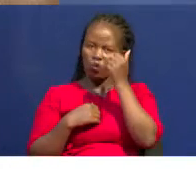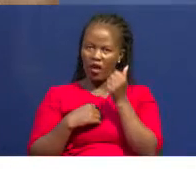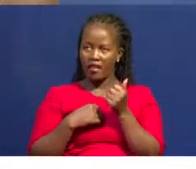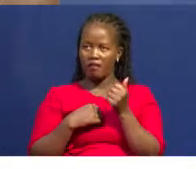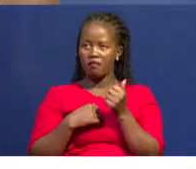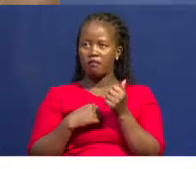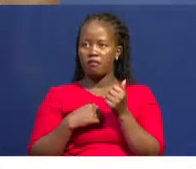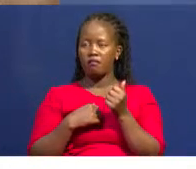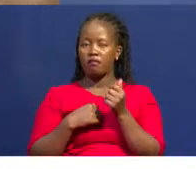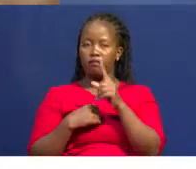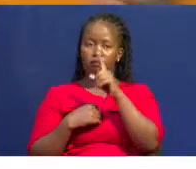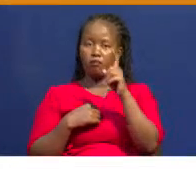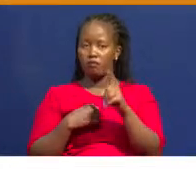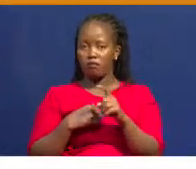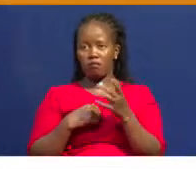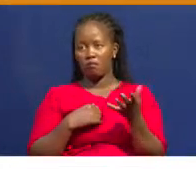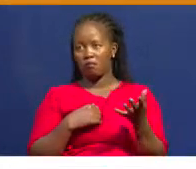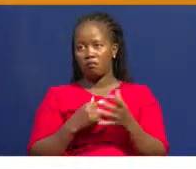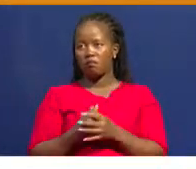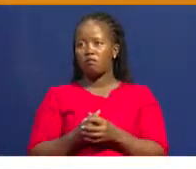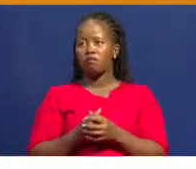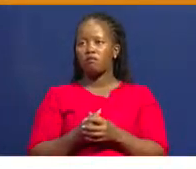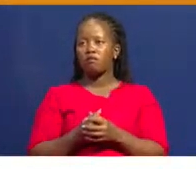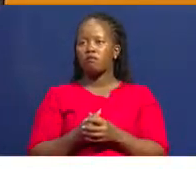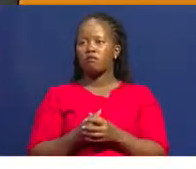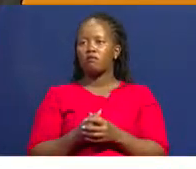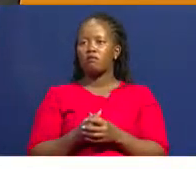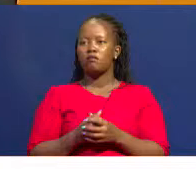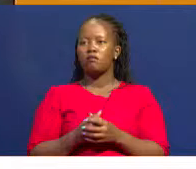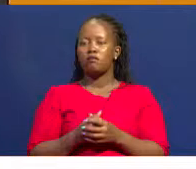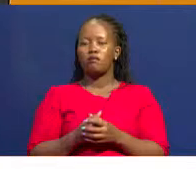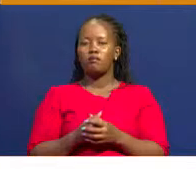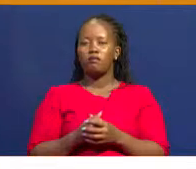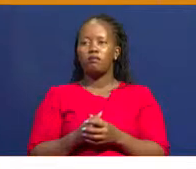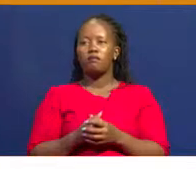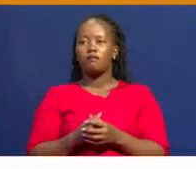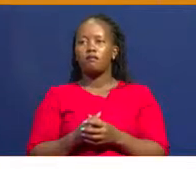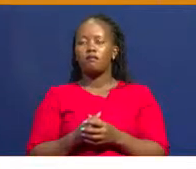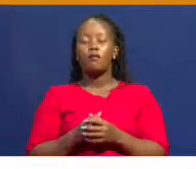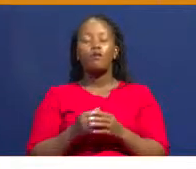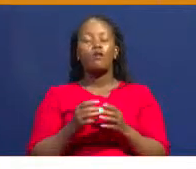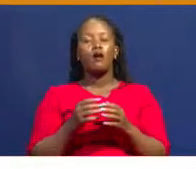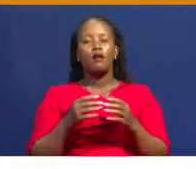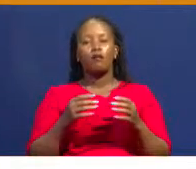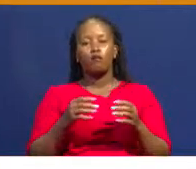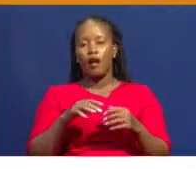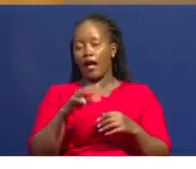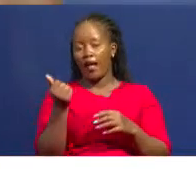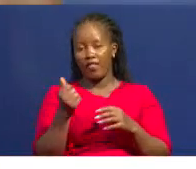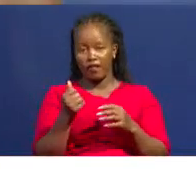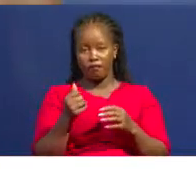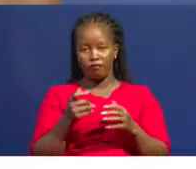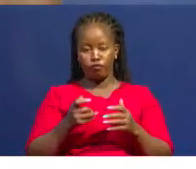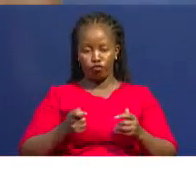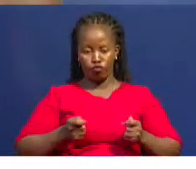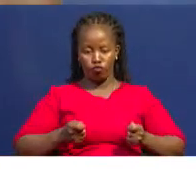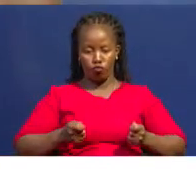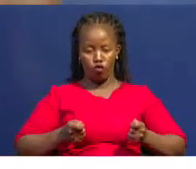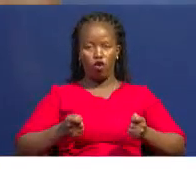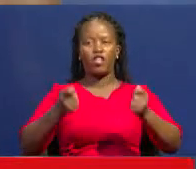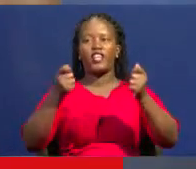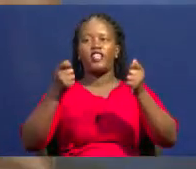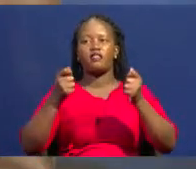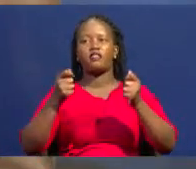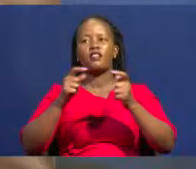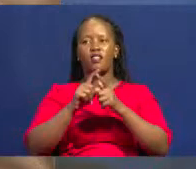Oh, that's a question. I will answer. Just ask all the questions. I will respond. Yes. When Mkokoteni is also carrying